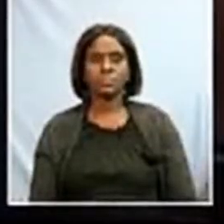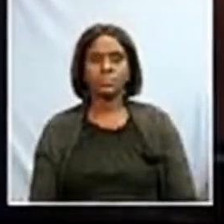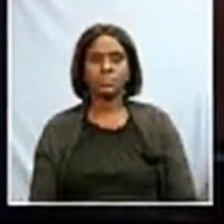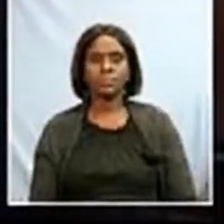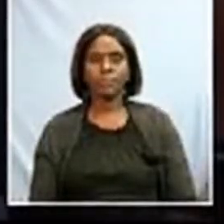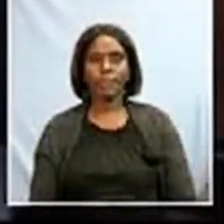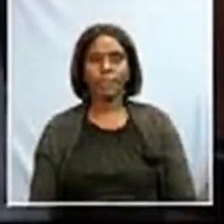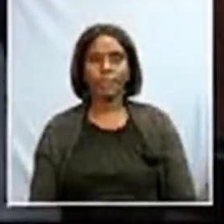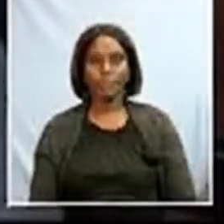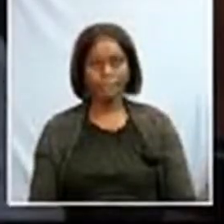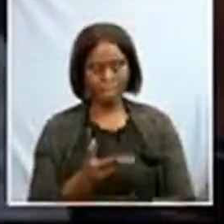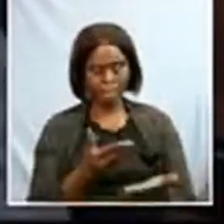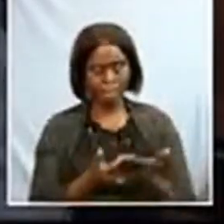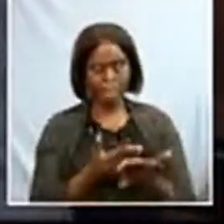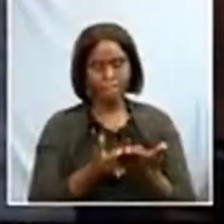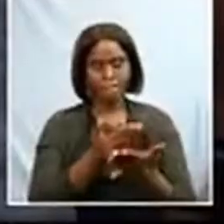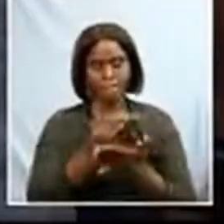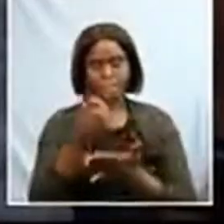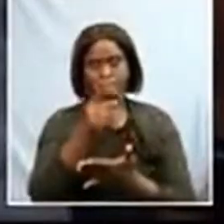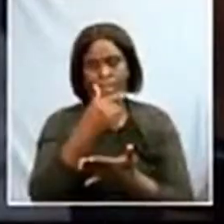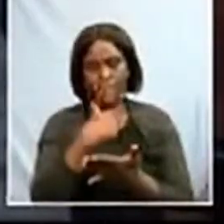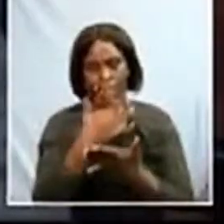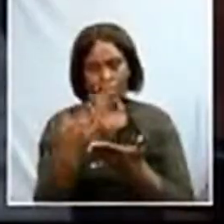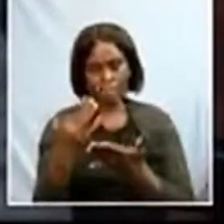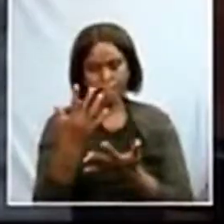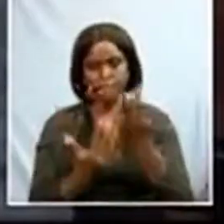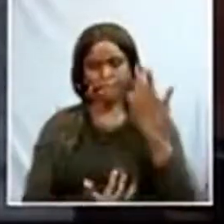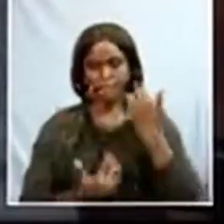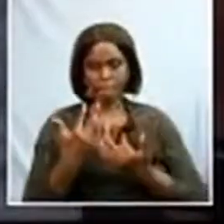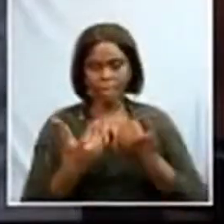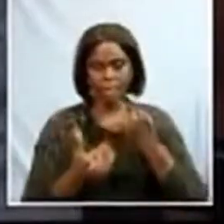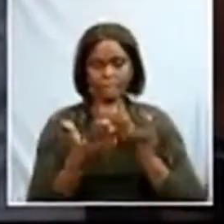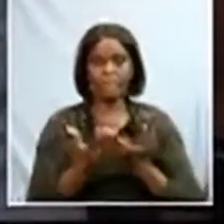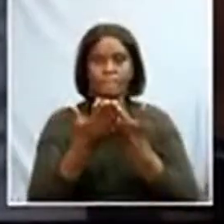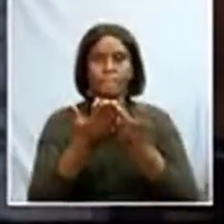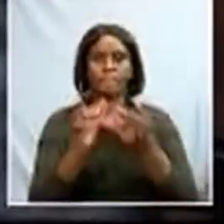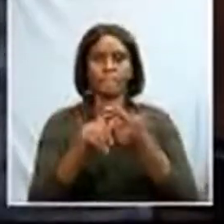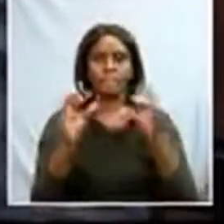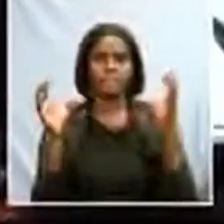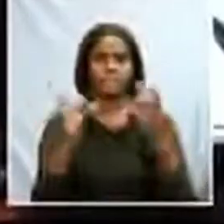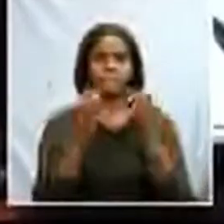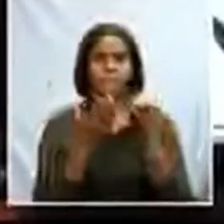This procurement, you have something burning to submit to the committee?